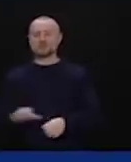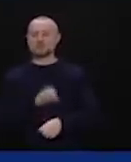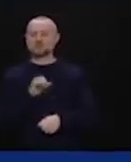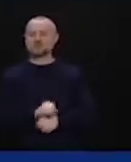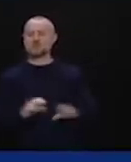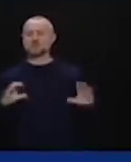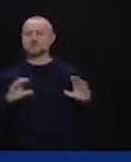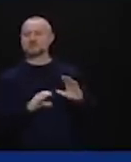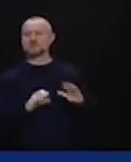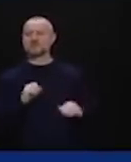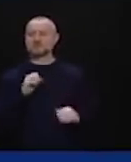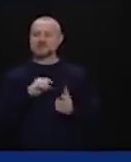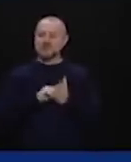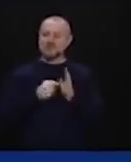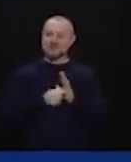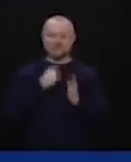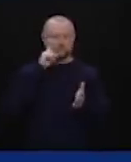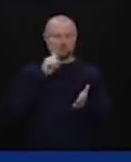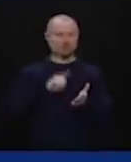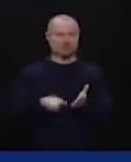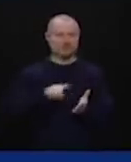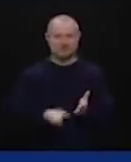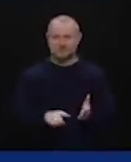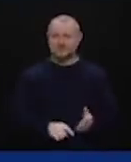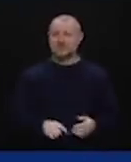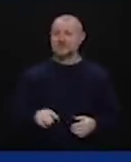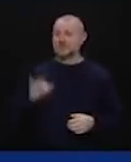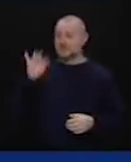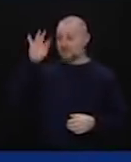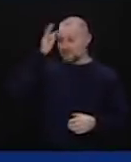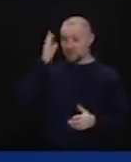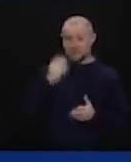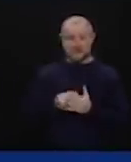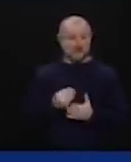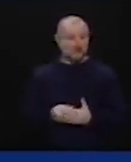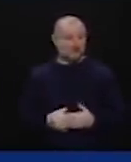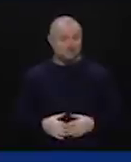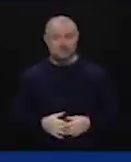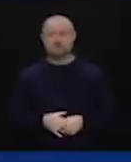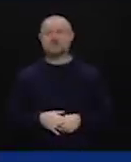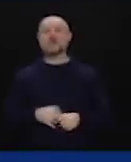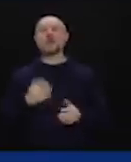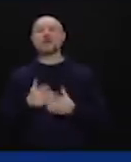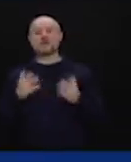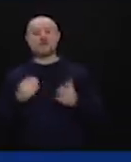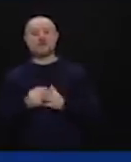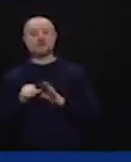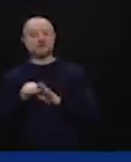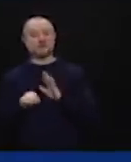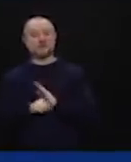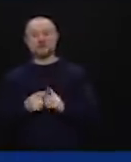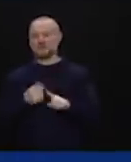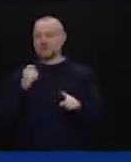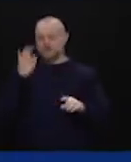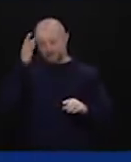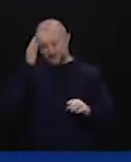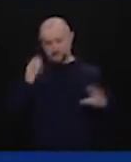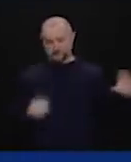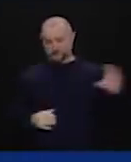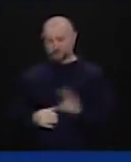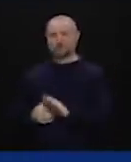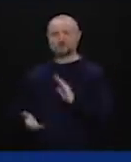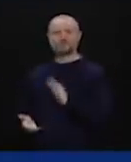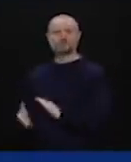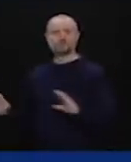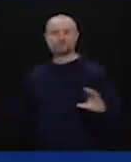semiconductor research. I'm proud to say that was federal money, like much of the money in the state budget. But it's going to go to great use, and I have a great